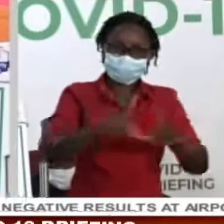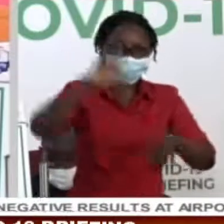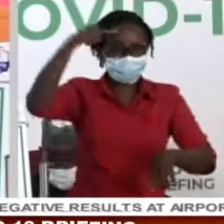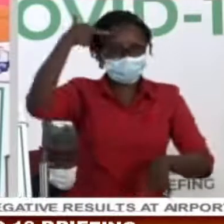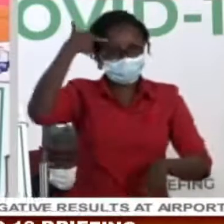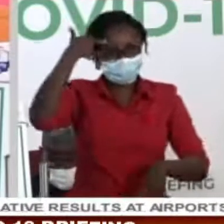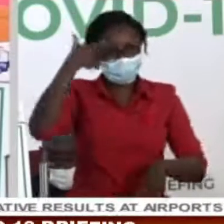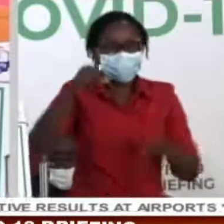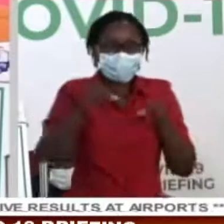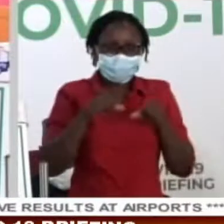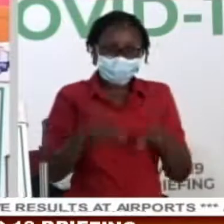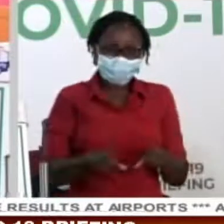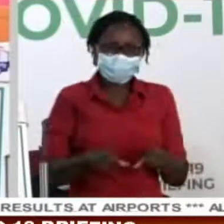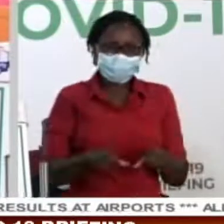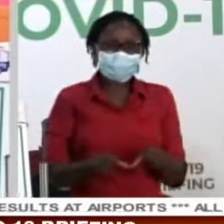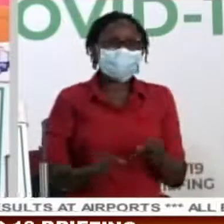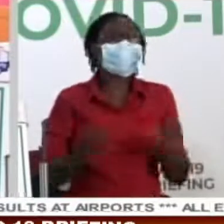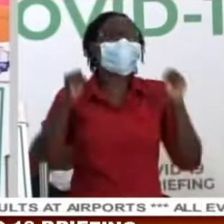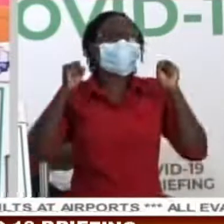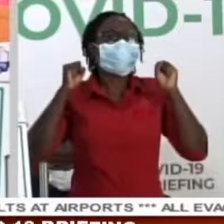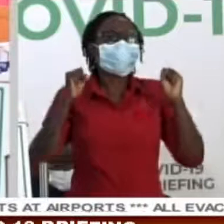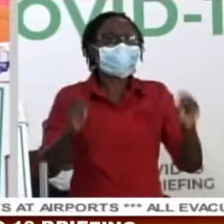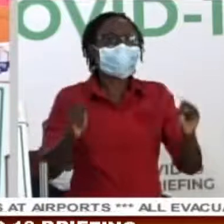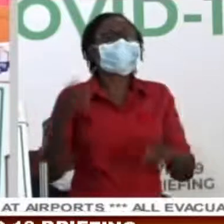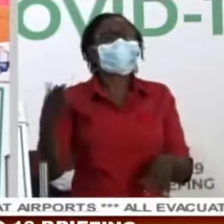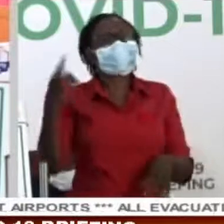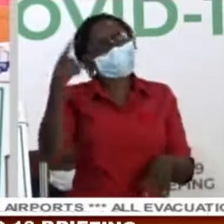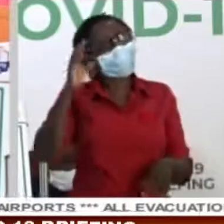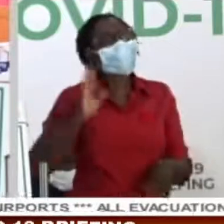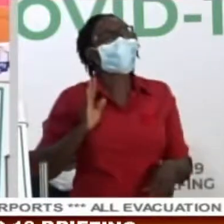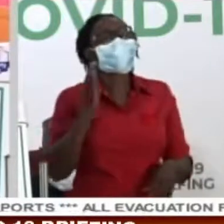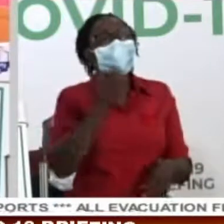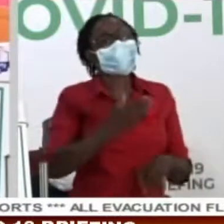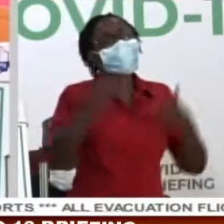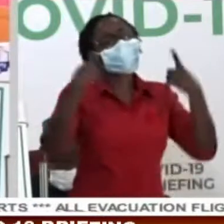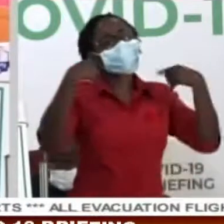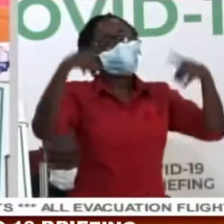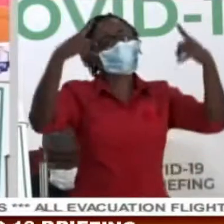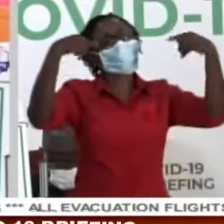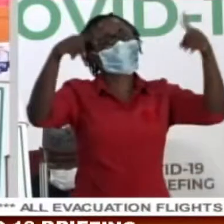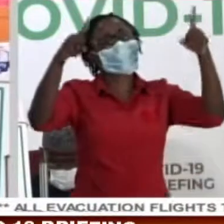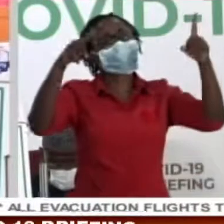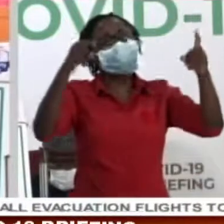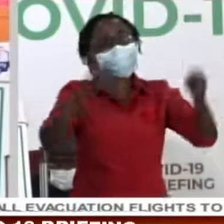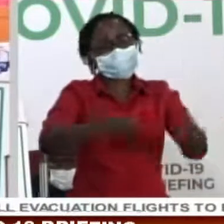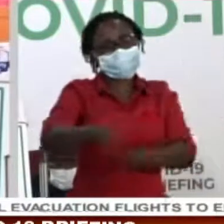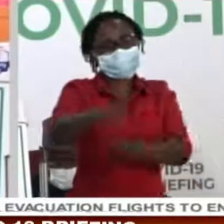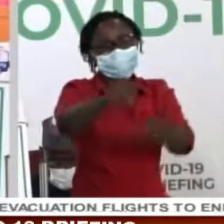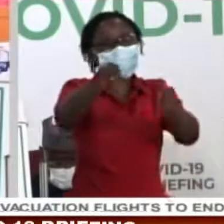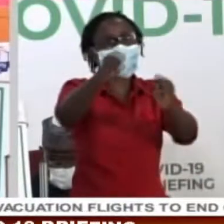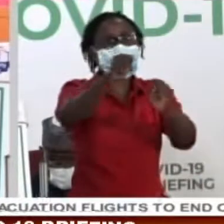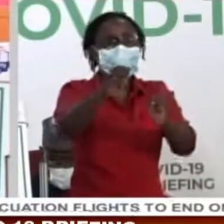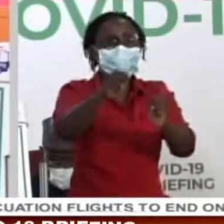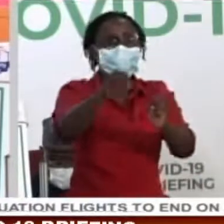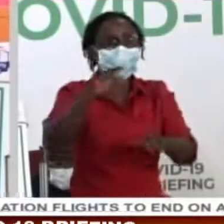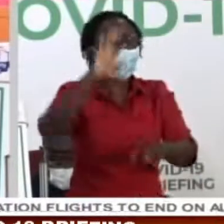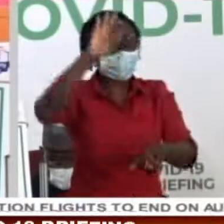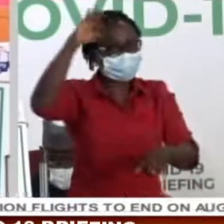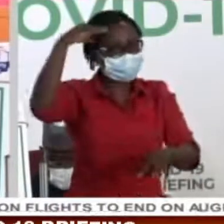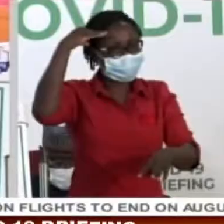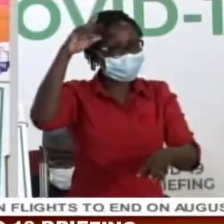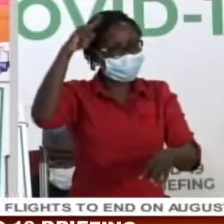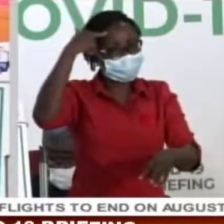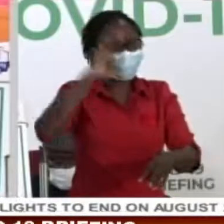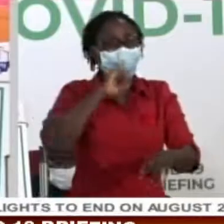governments remains a cornerstone of a successful strategy. The federal government is doing